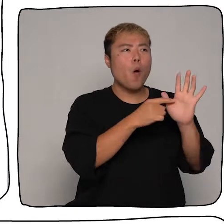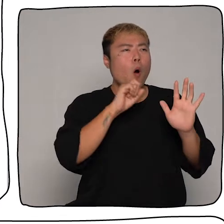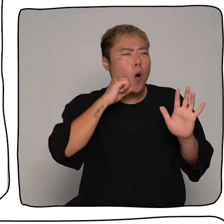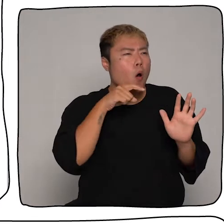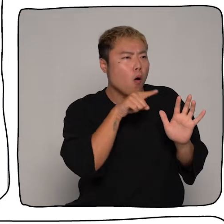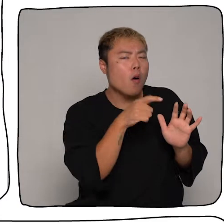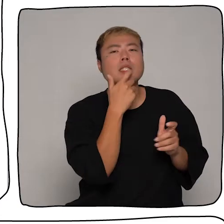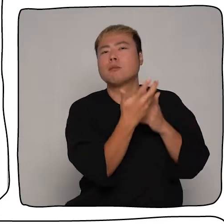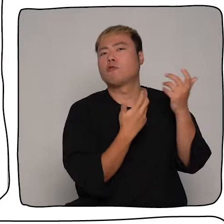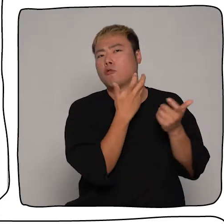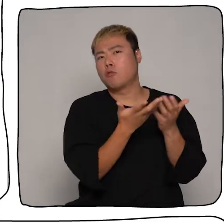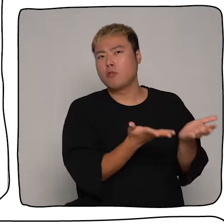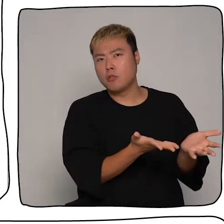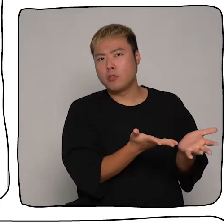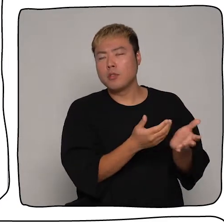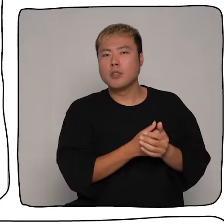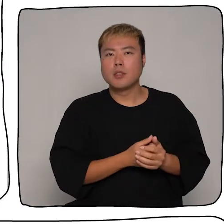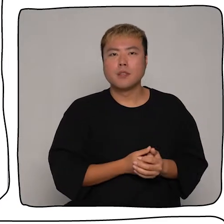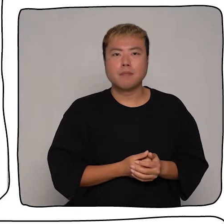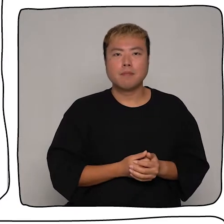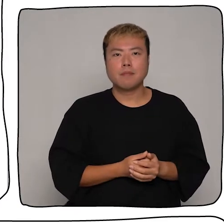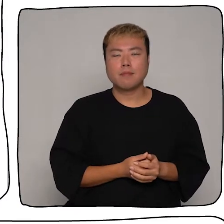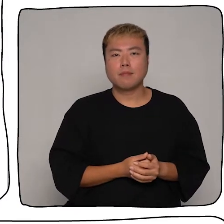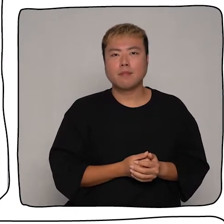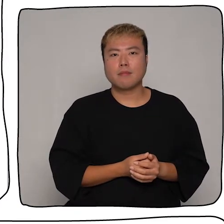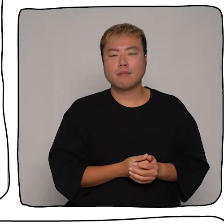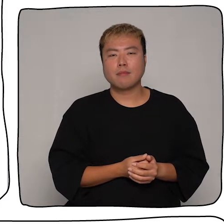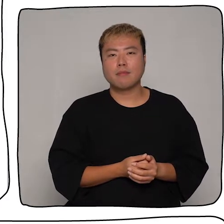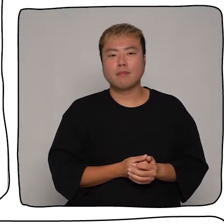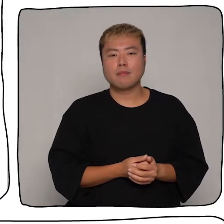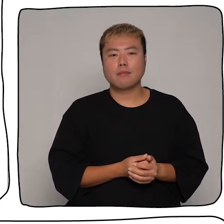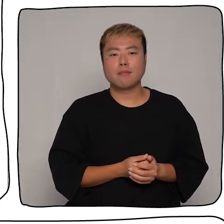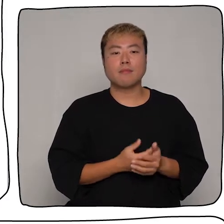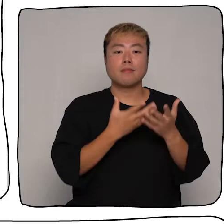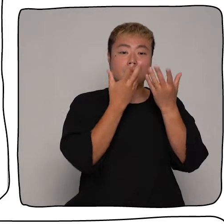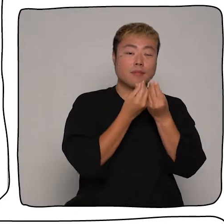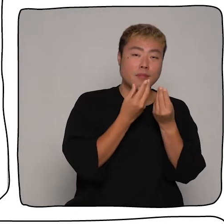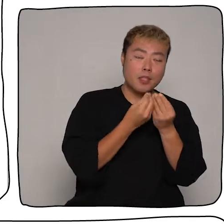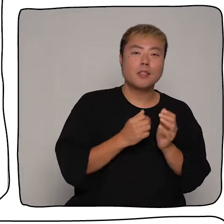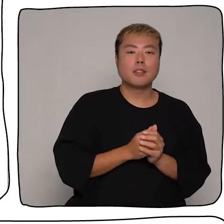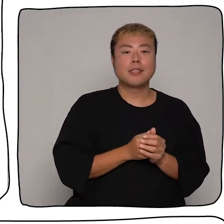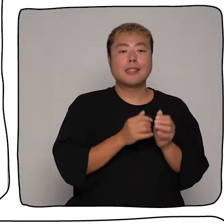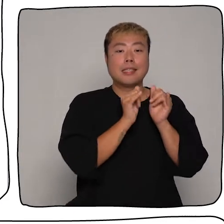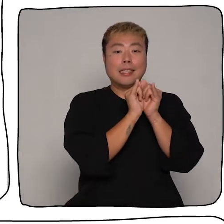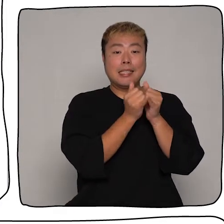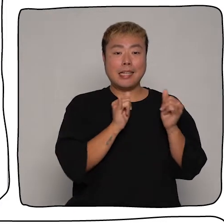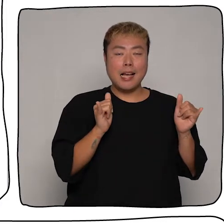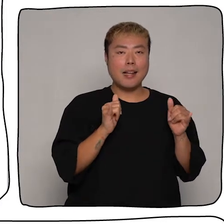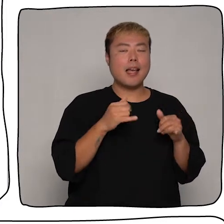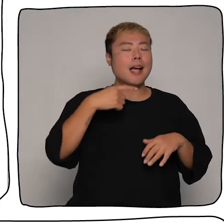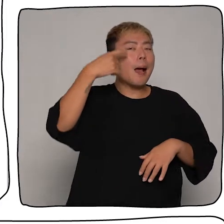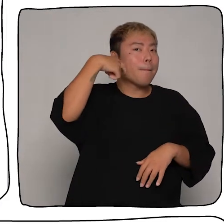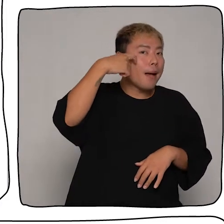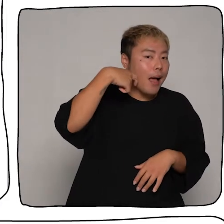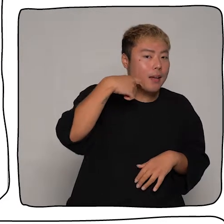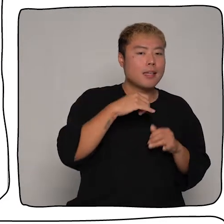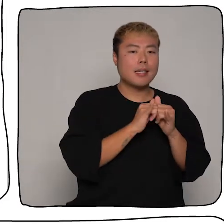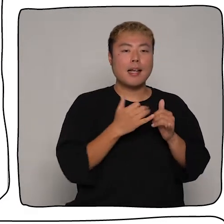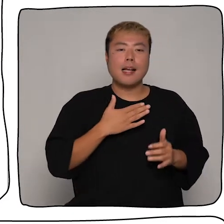or something that are hard to put into words. For example, human